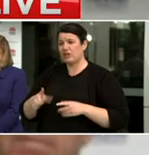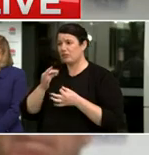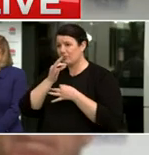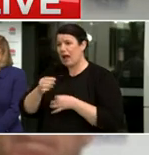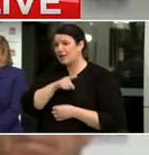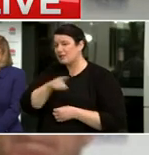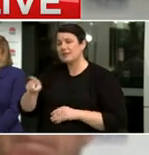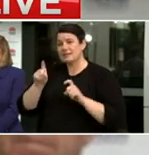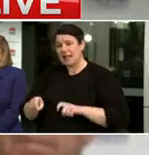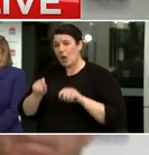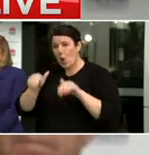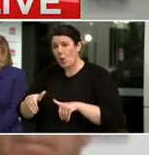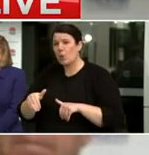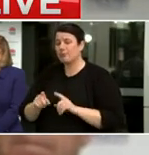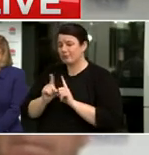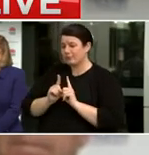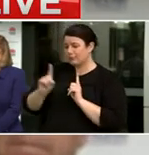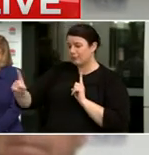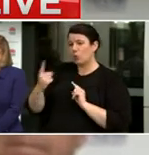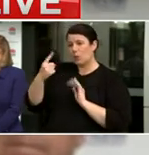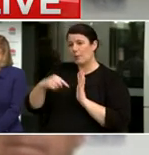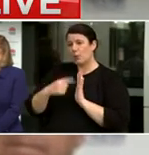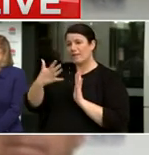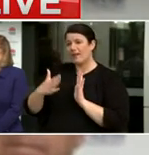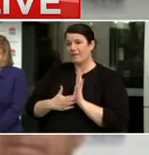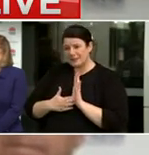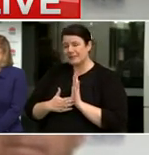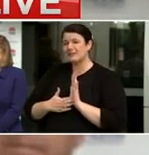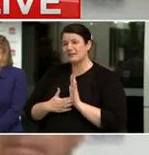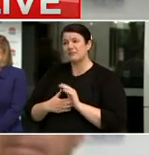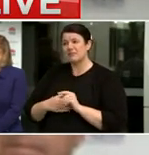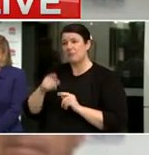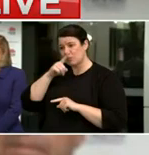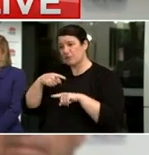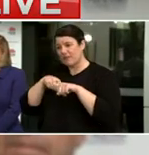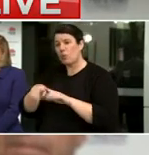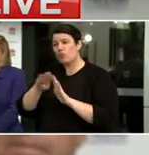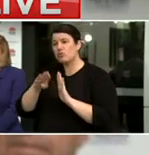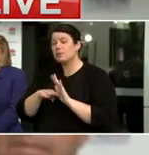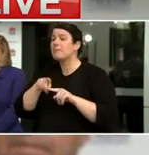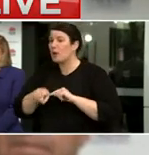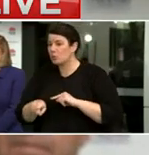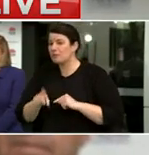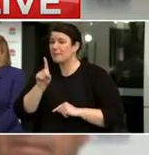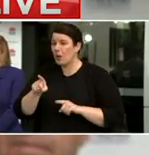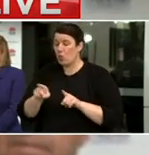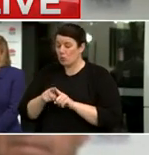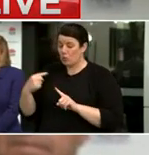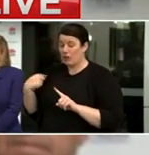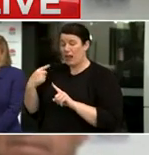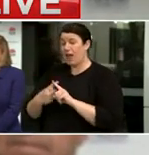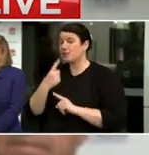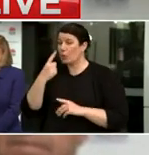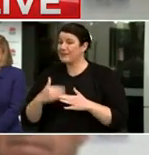not travelling, social distancing. But it's also disappointing in the same time to say that in the last